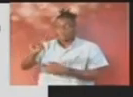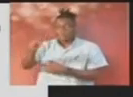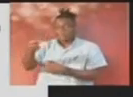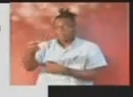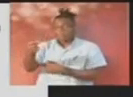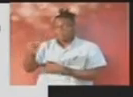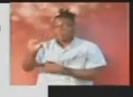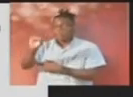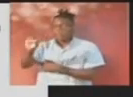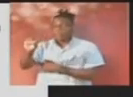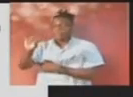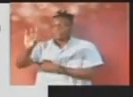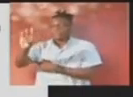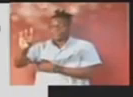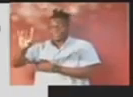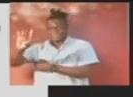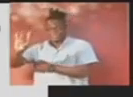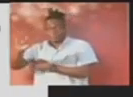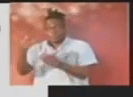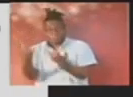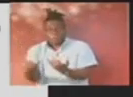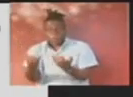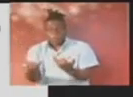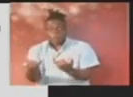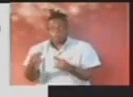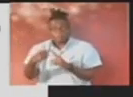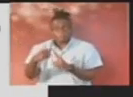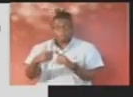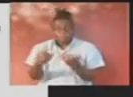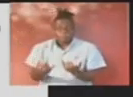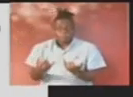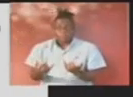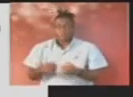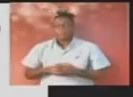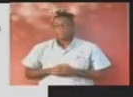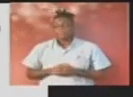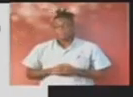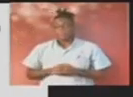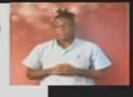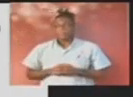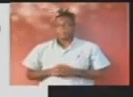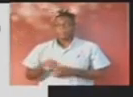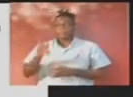4,078 total active cases. And of those 4,078,